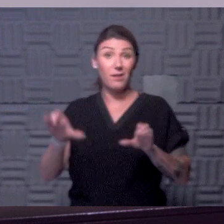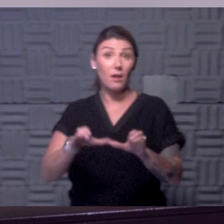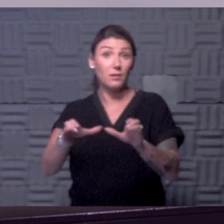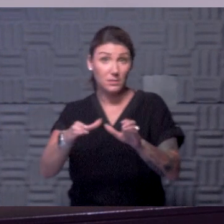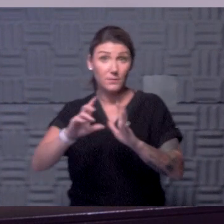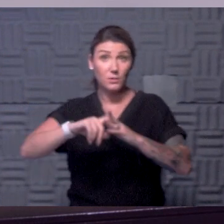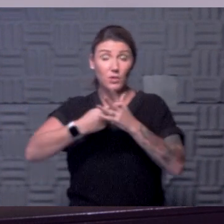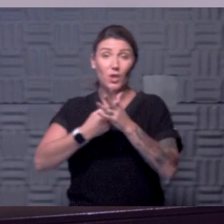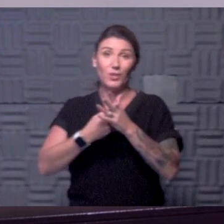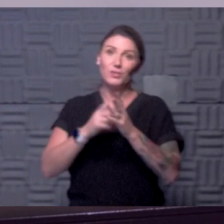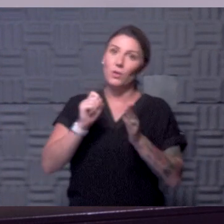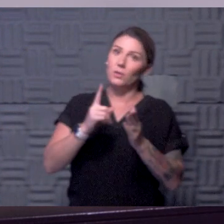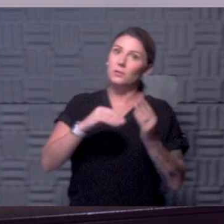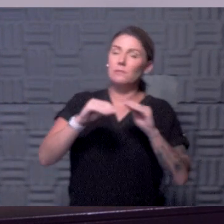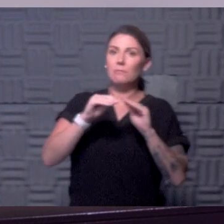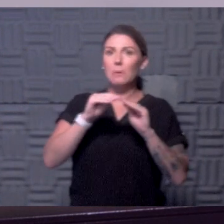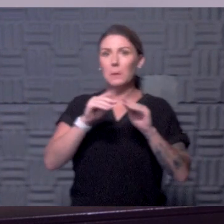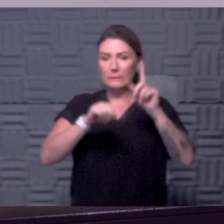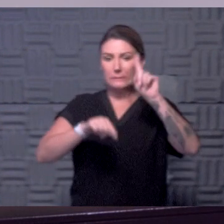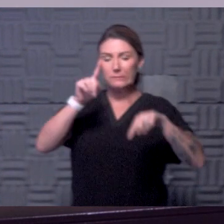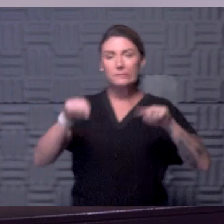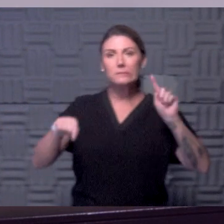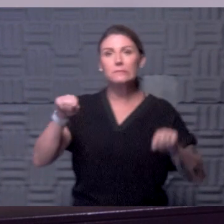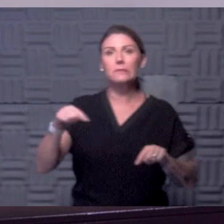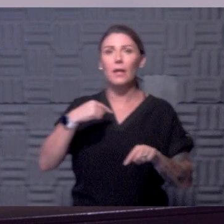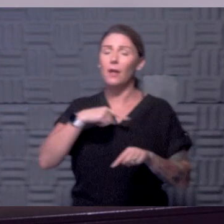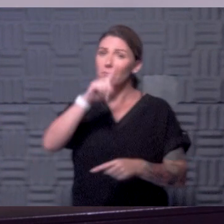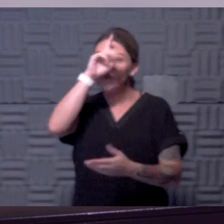roller coaster. I still believe firmly that